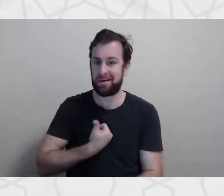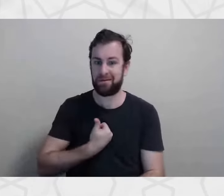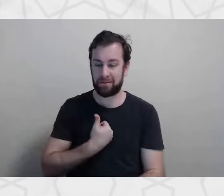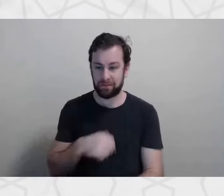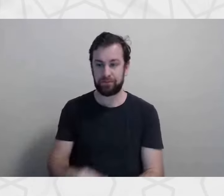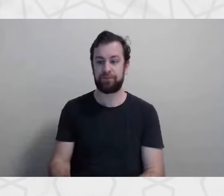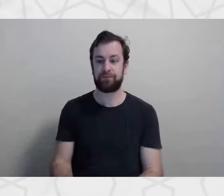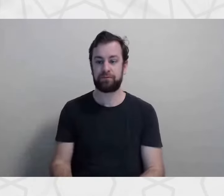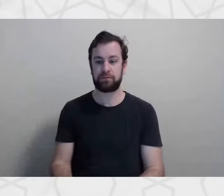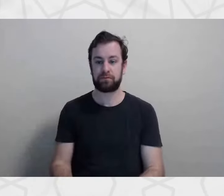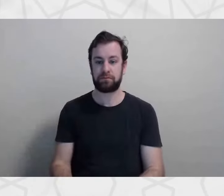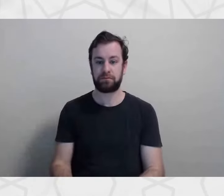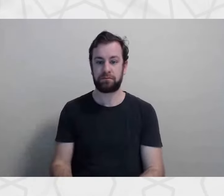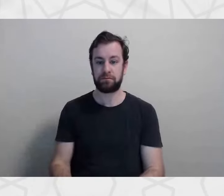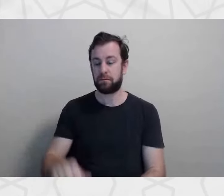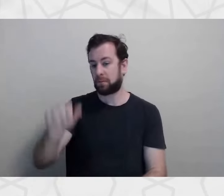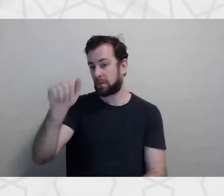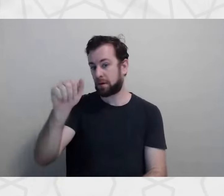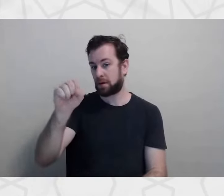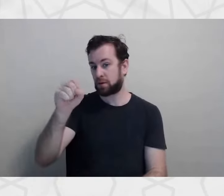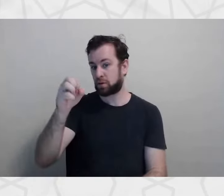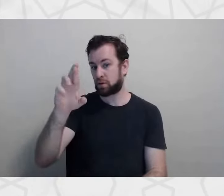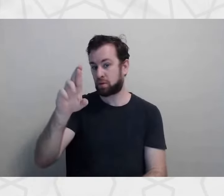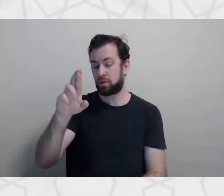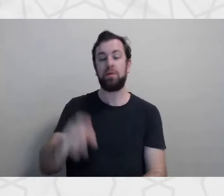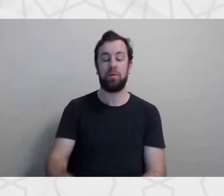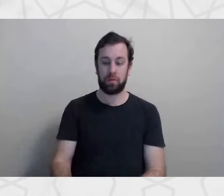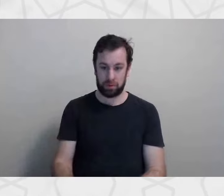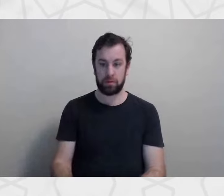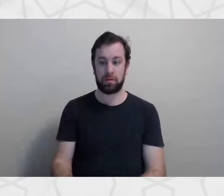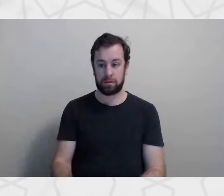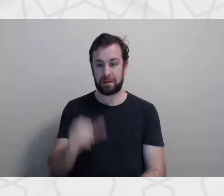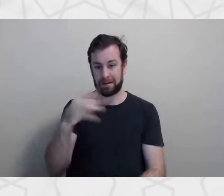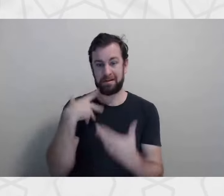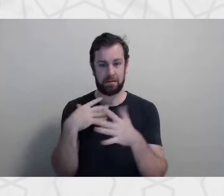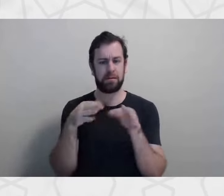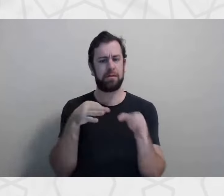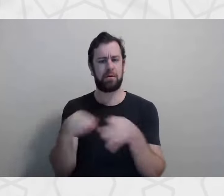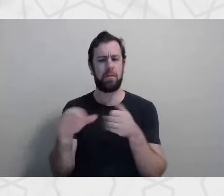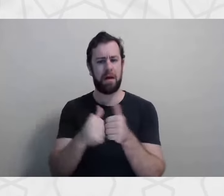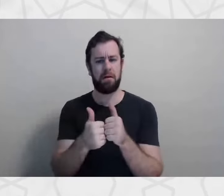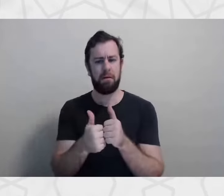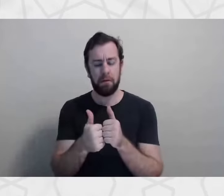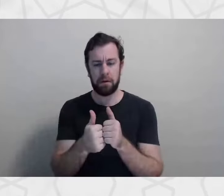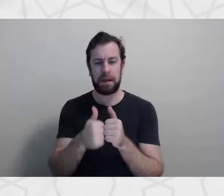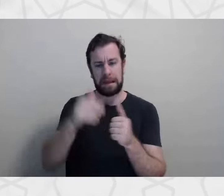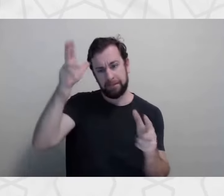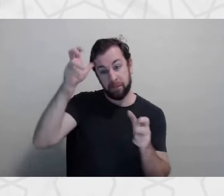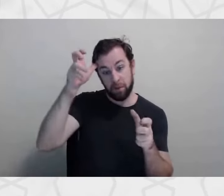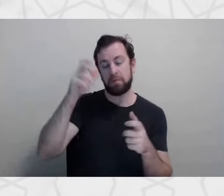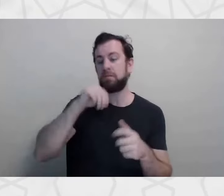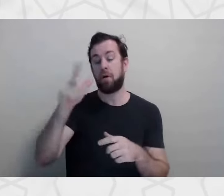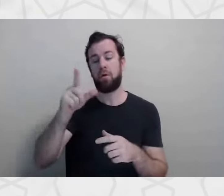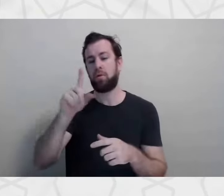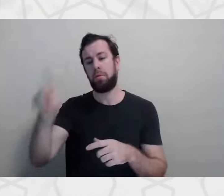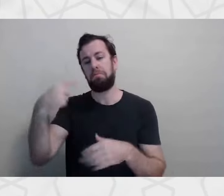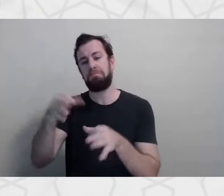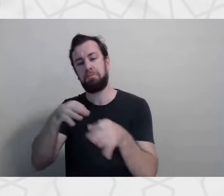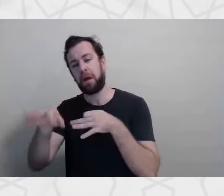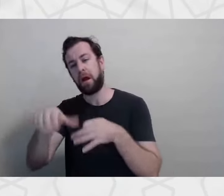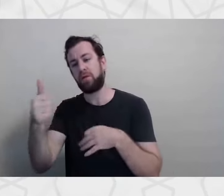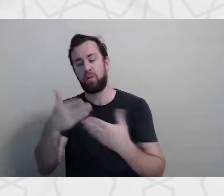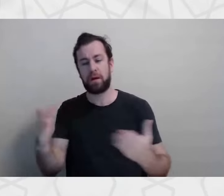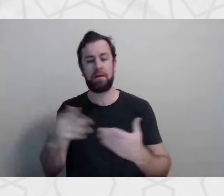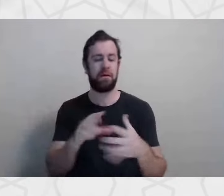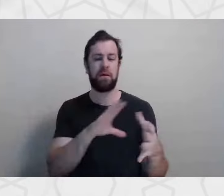As-su', that evil. And su' is also described as being, when it is